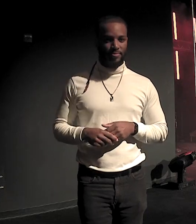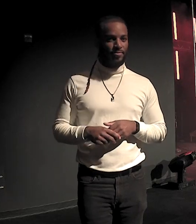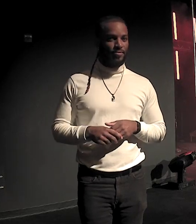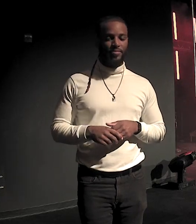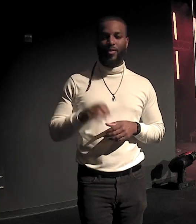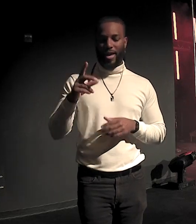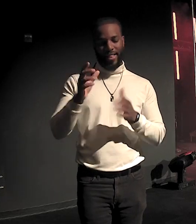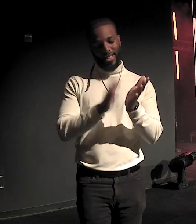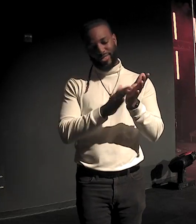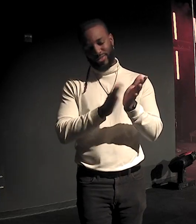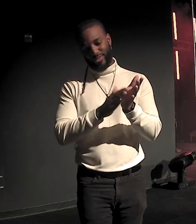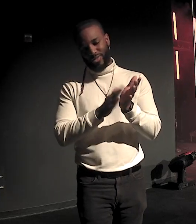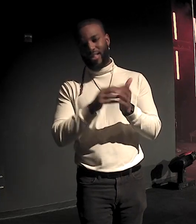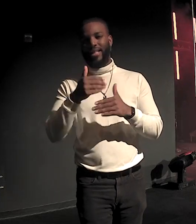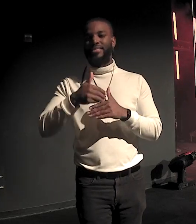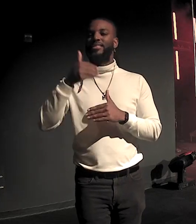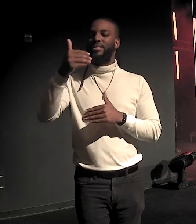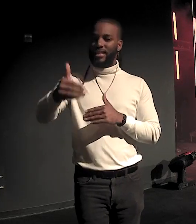Let's go.